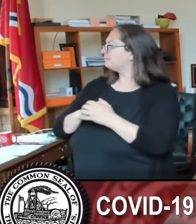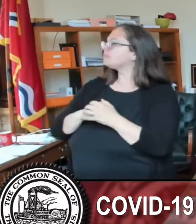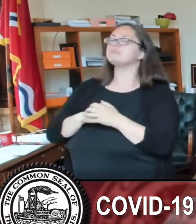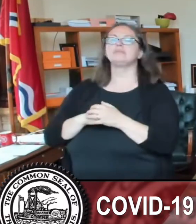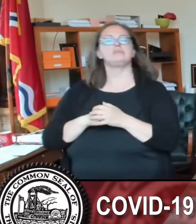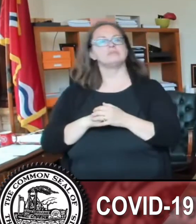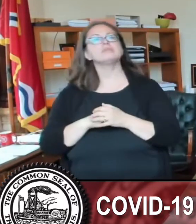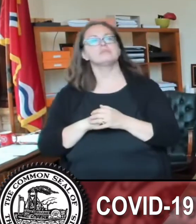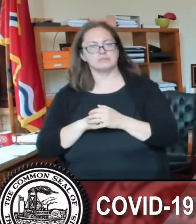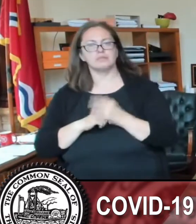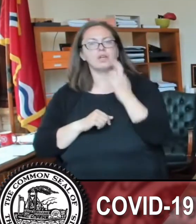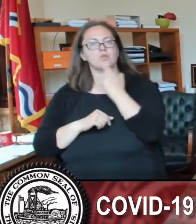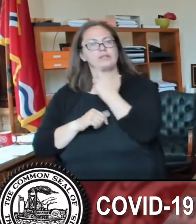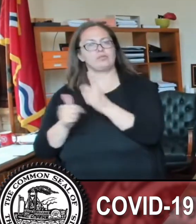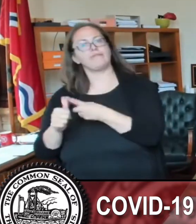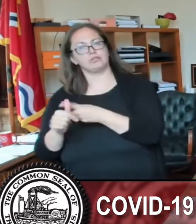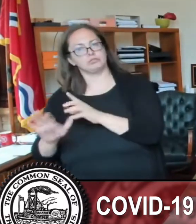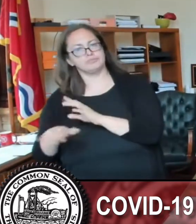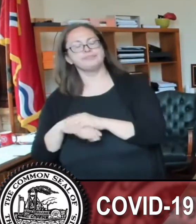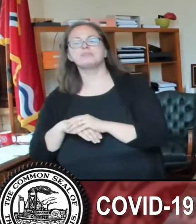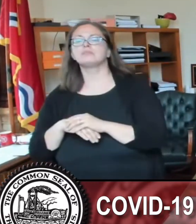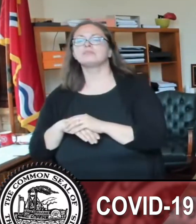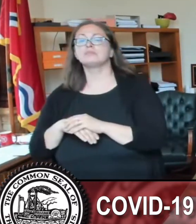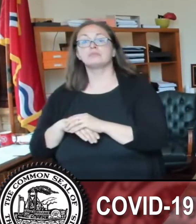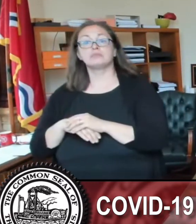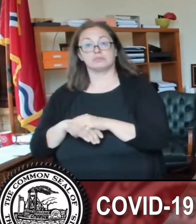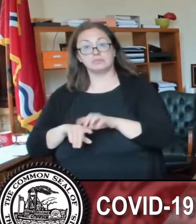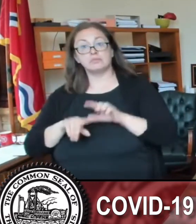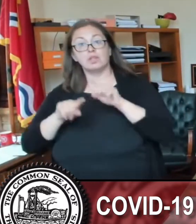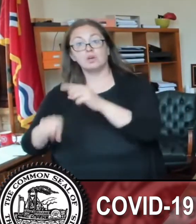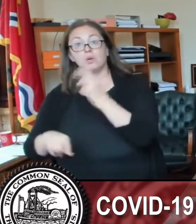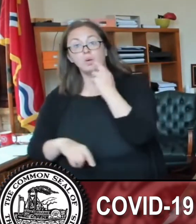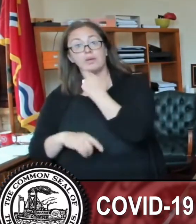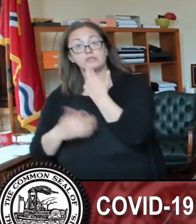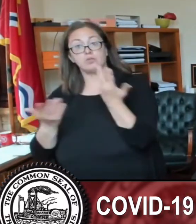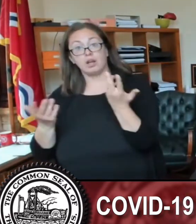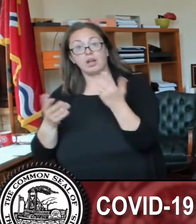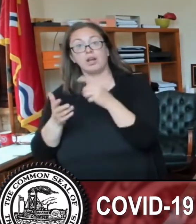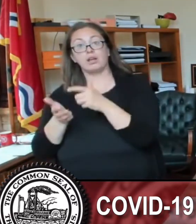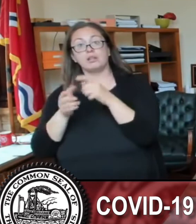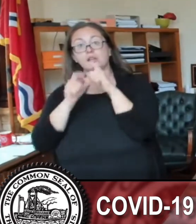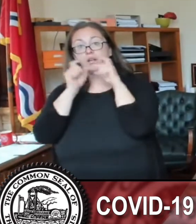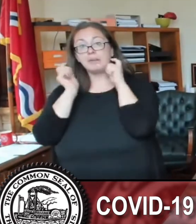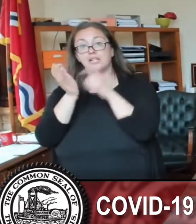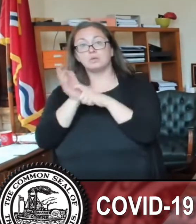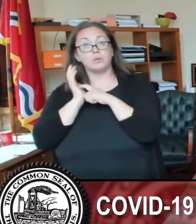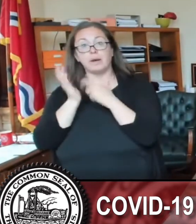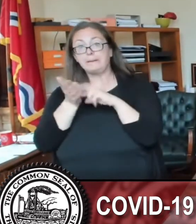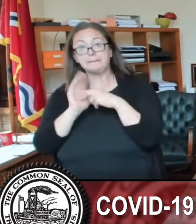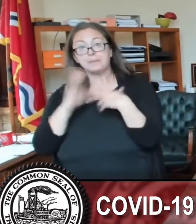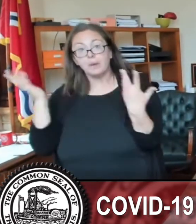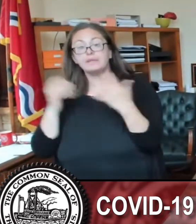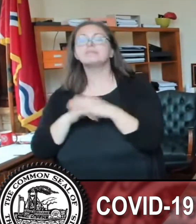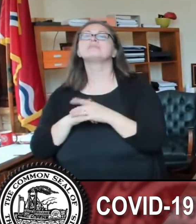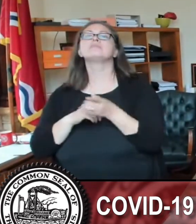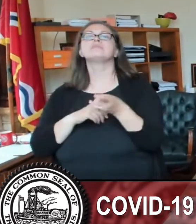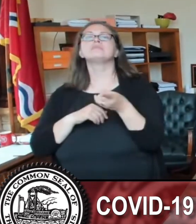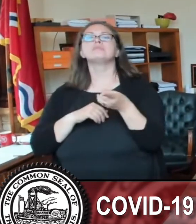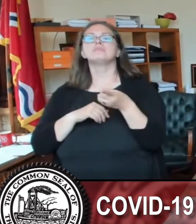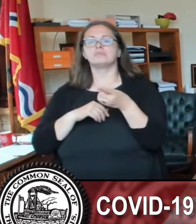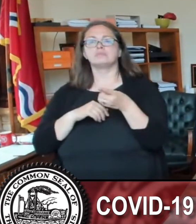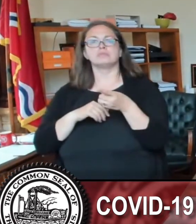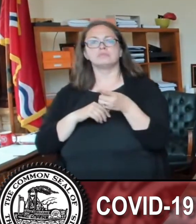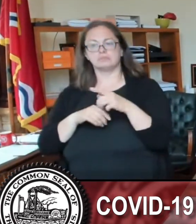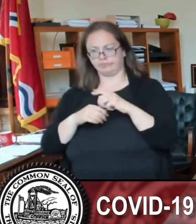So I'll take the restaurant one first. What it means for going to a restaurant is when you go to the restaurant and you're going